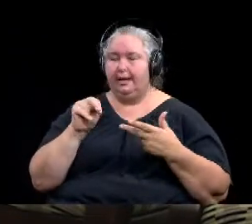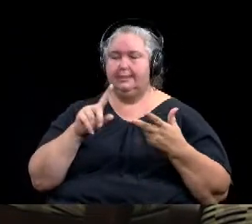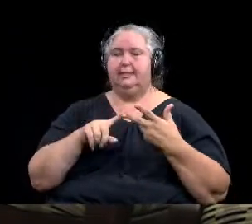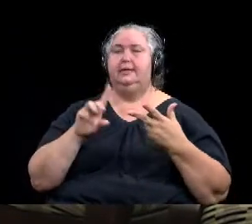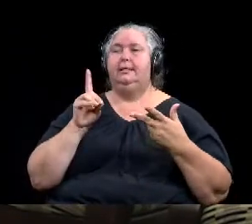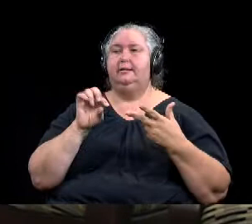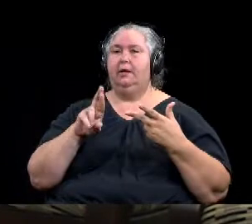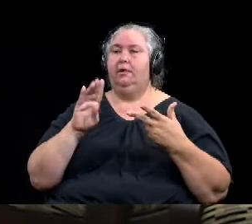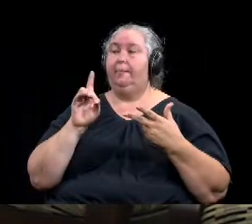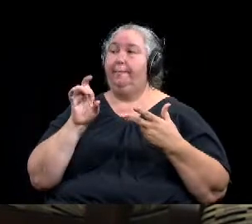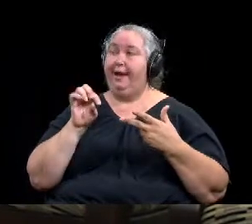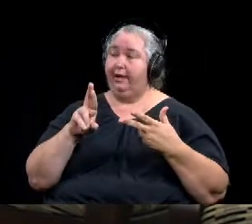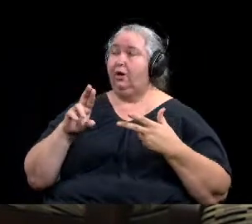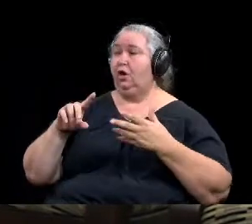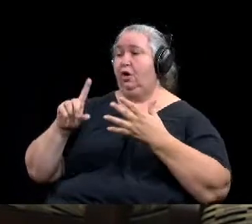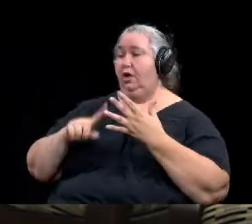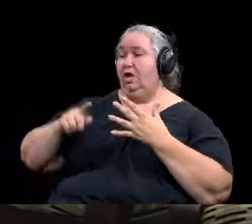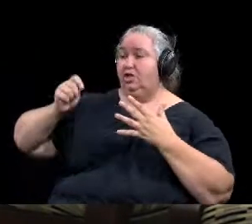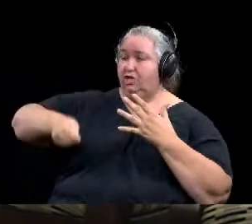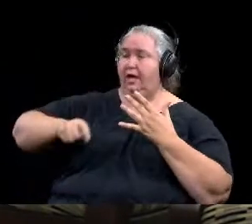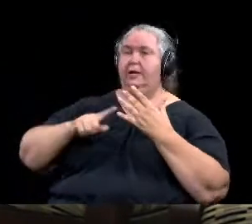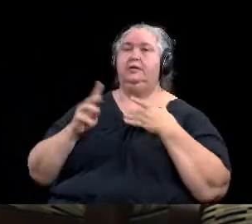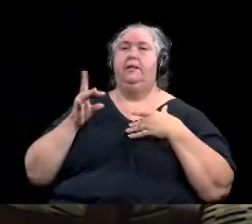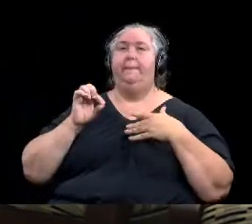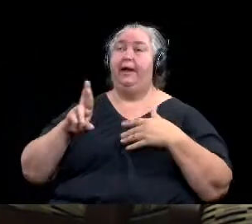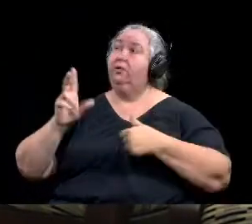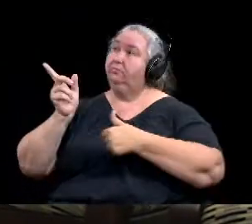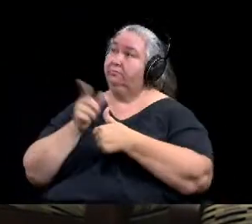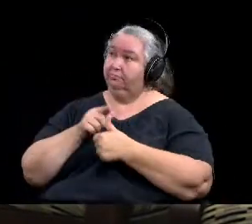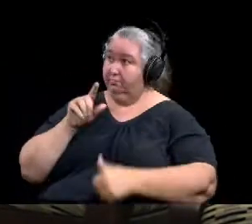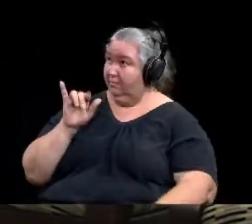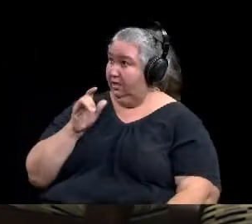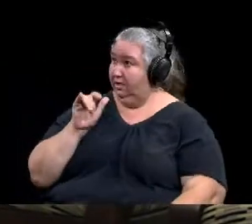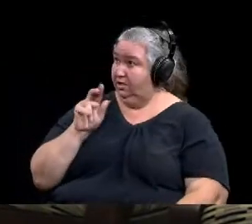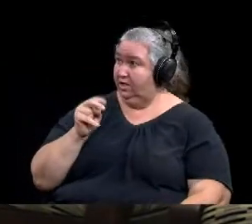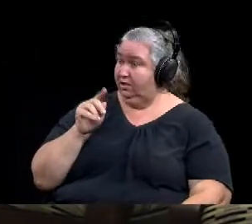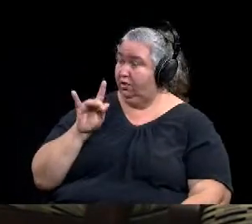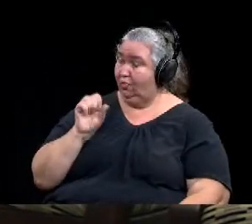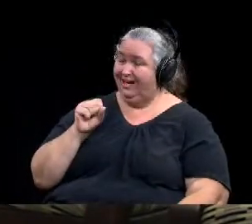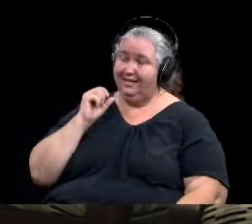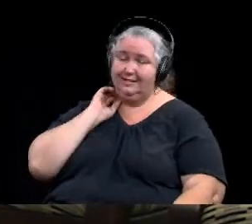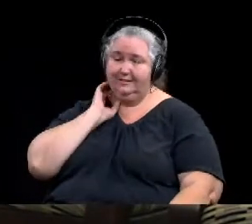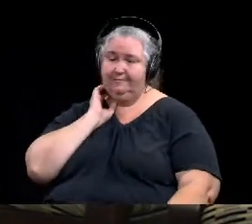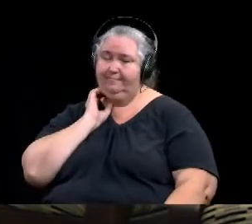Judge Felton, and then the mayor. So we'll start off with Dr. Jackson Griggs from the Waco Family Health Center.